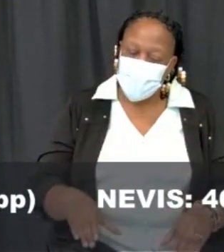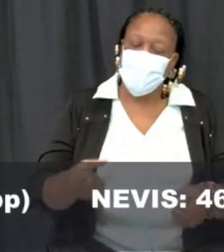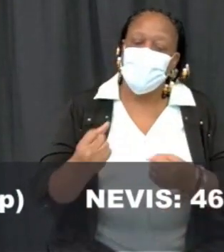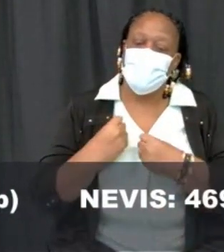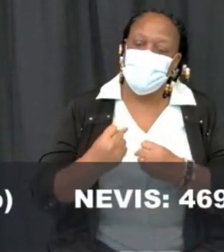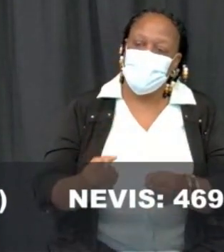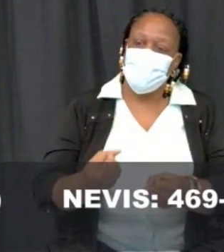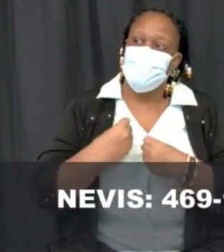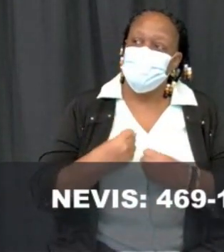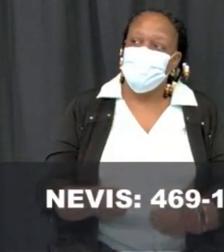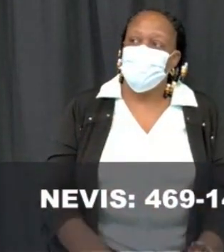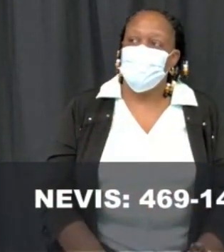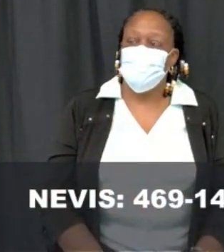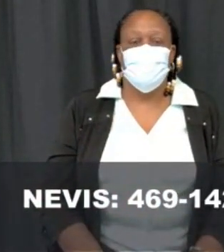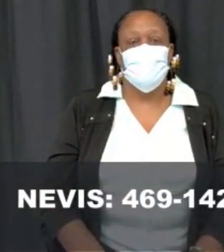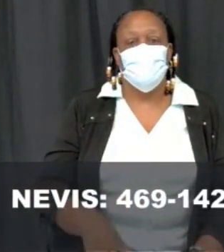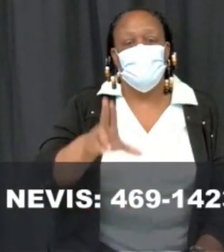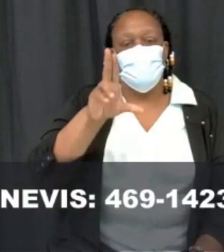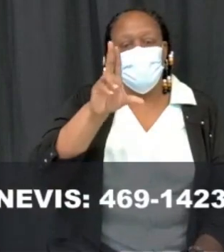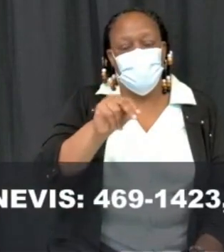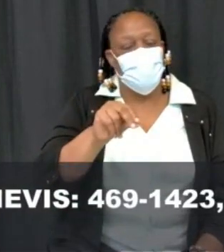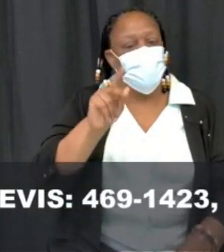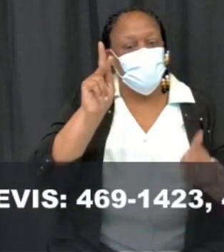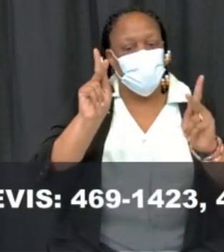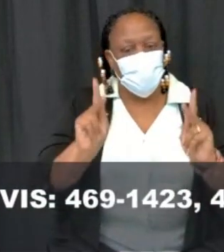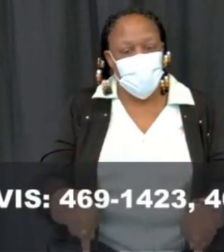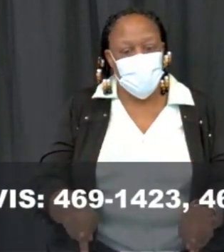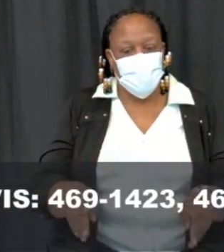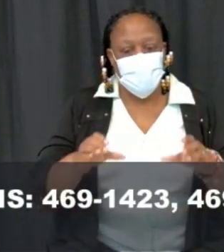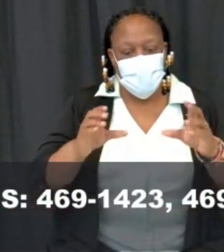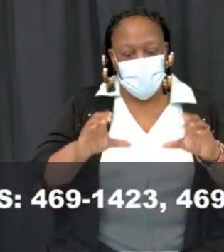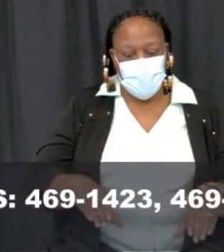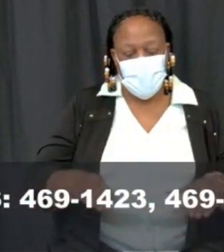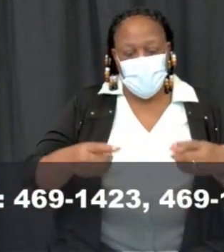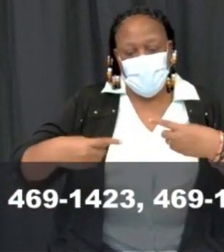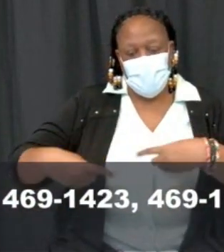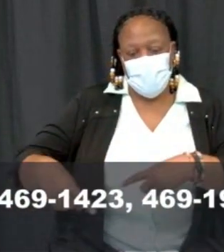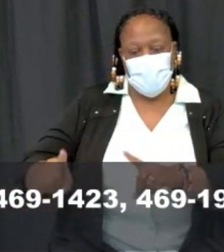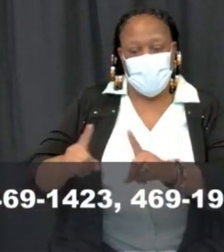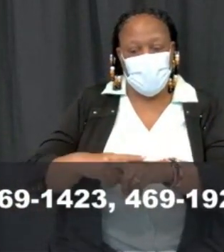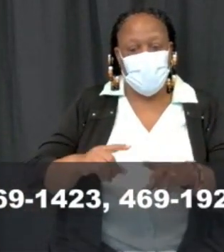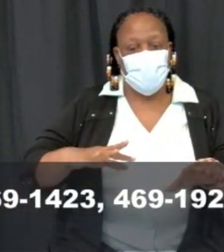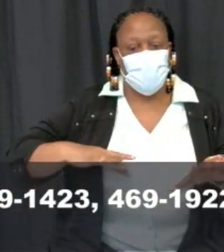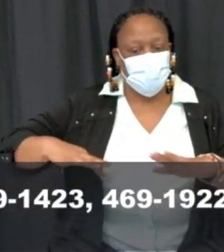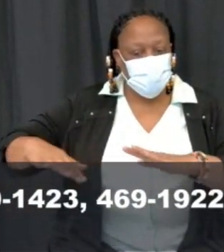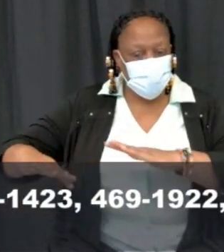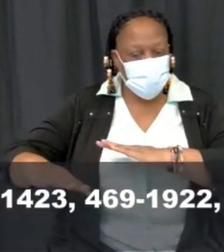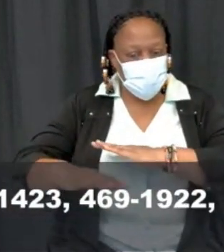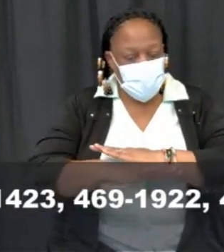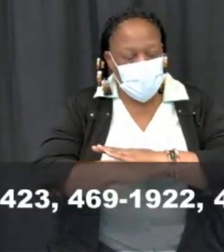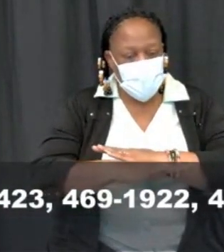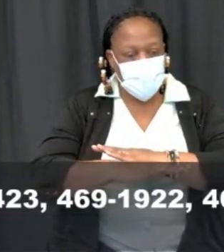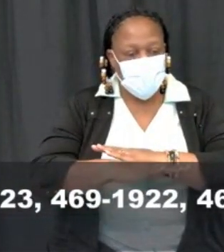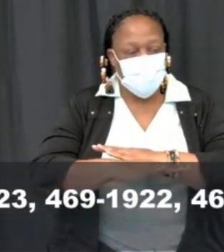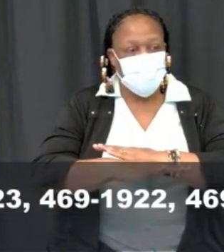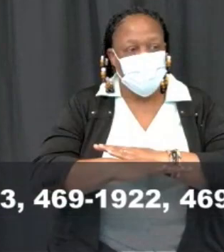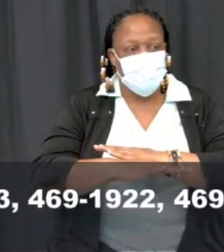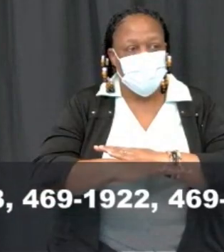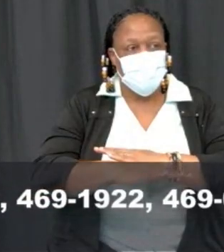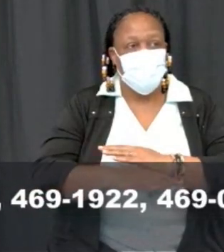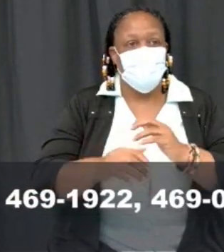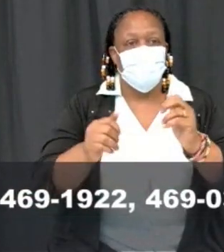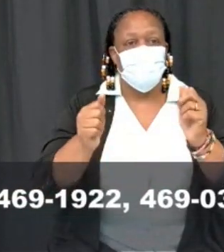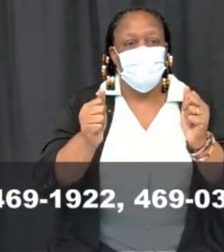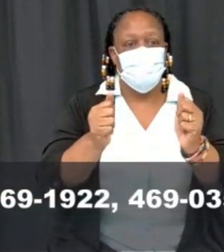states, no person shall visit a public beach on the island of St. Christopher except with the